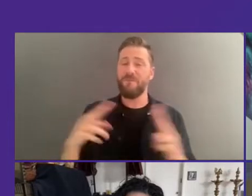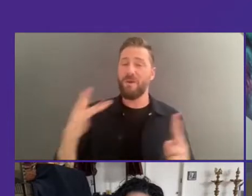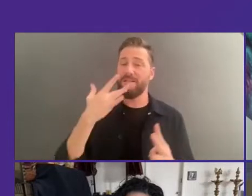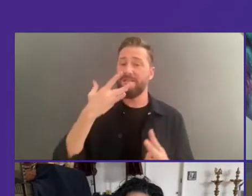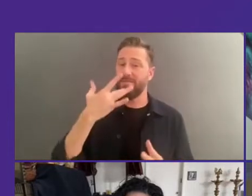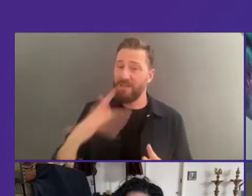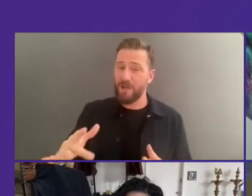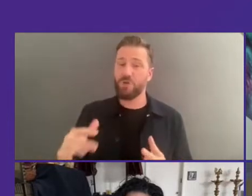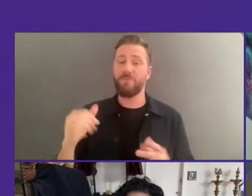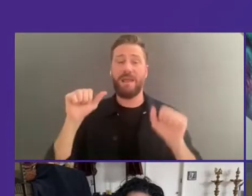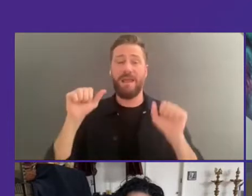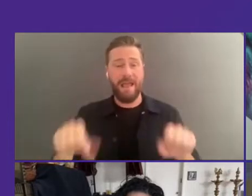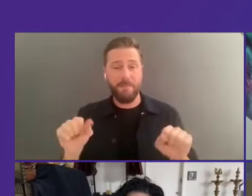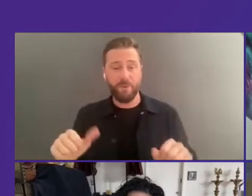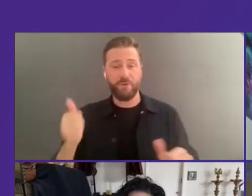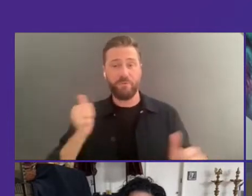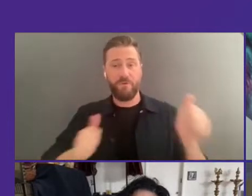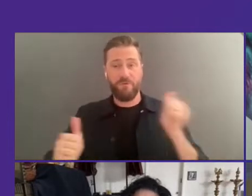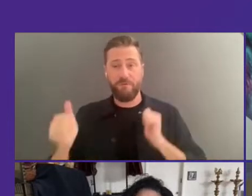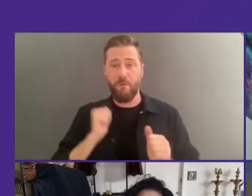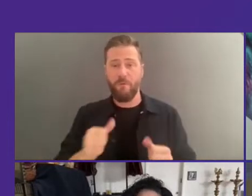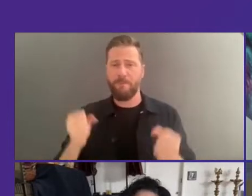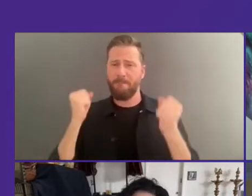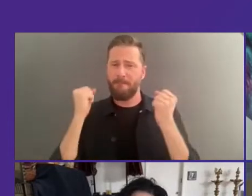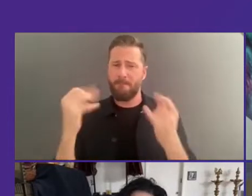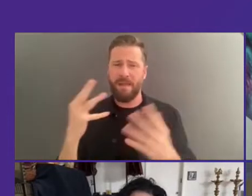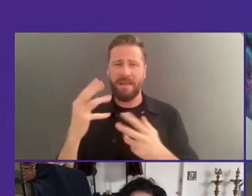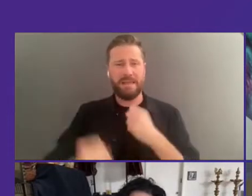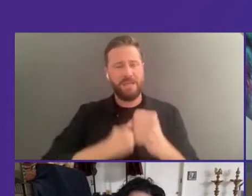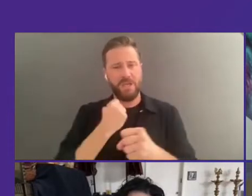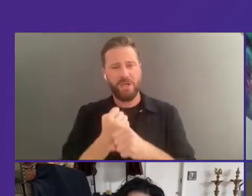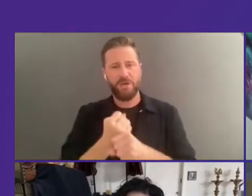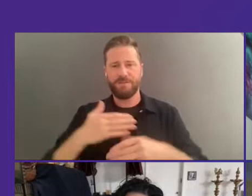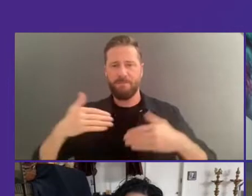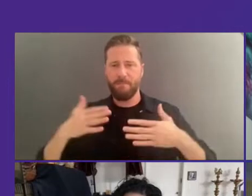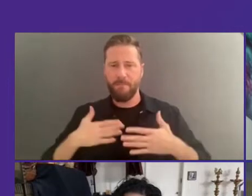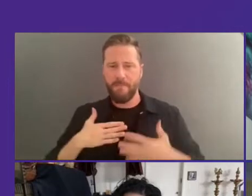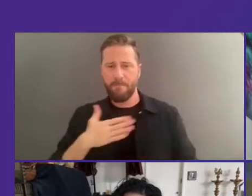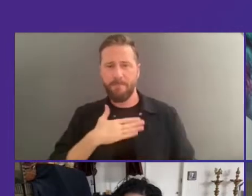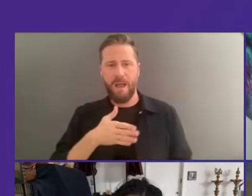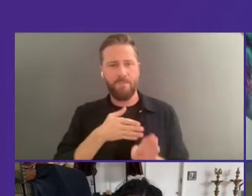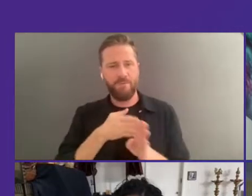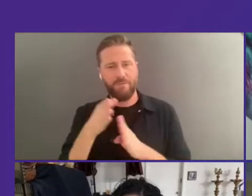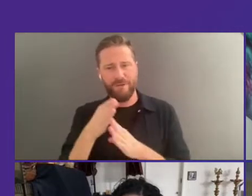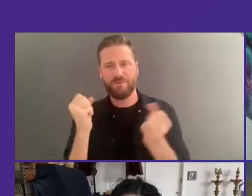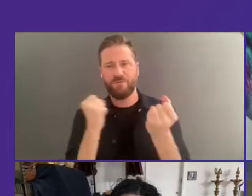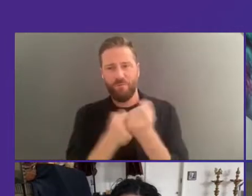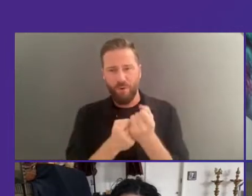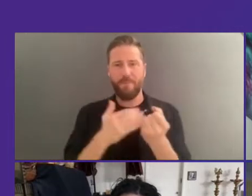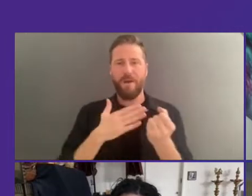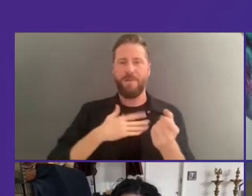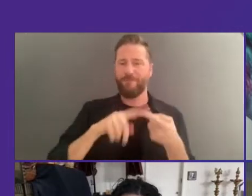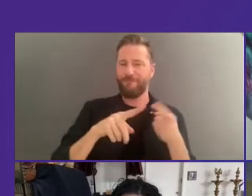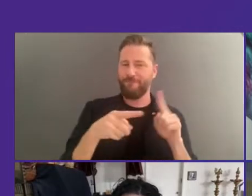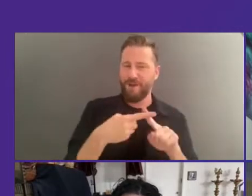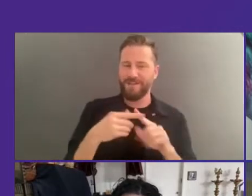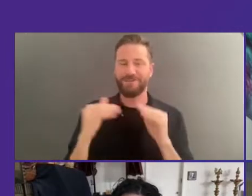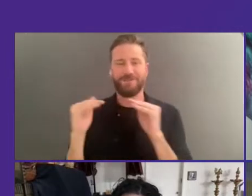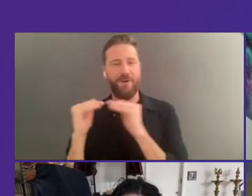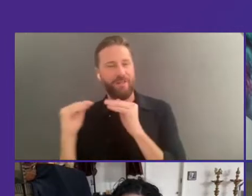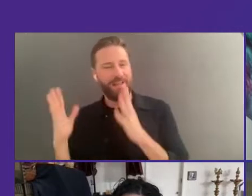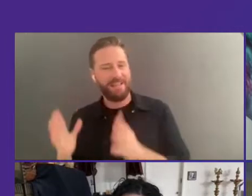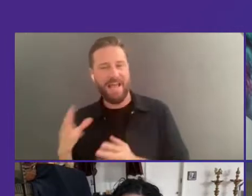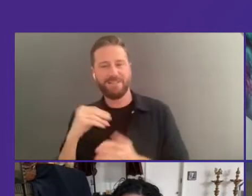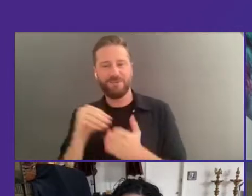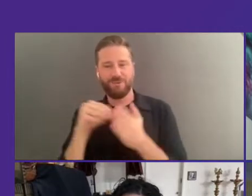to perform all these years in my profession, supported by my friends, colleagues, and students.